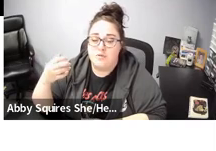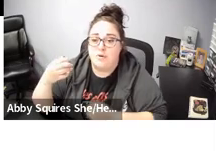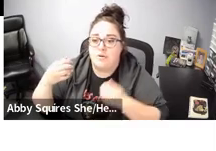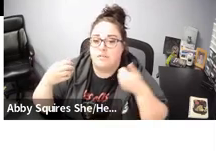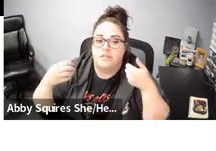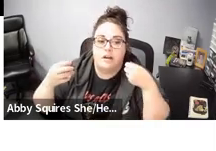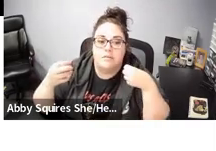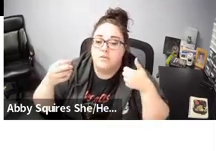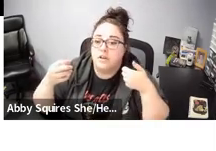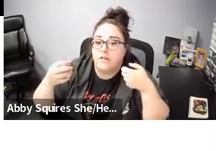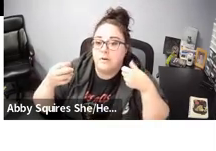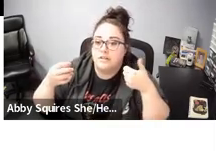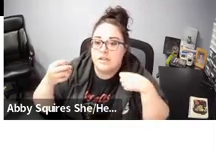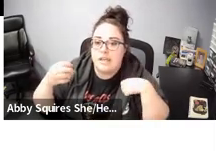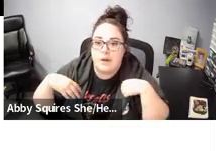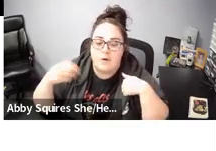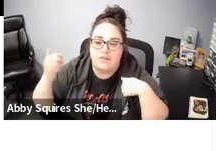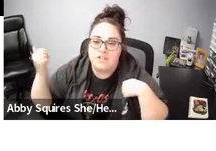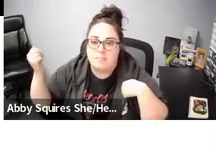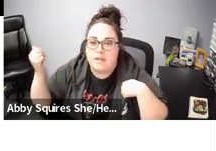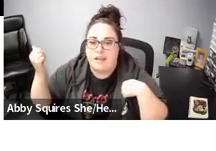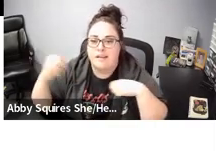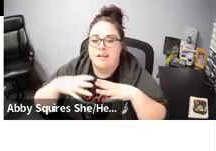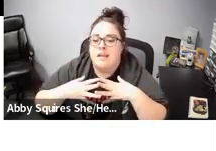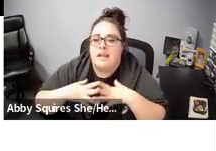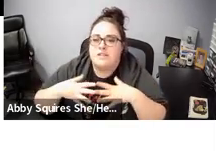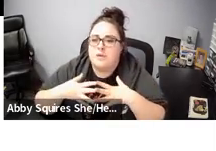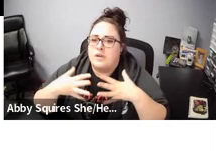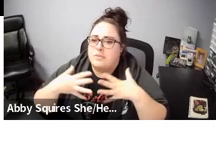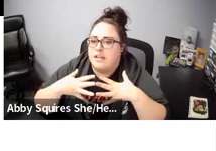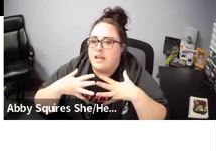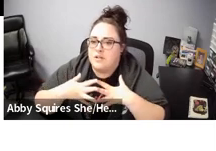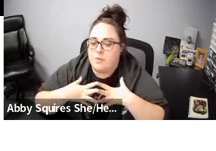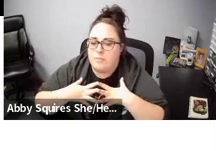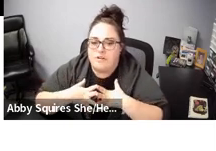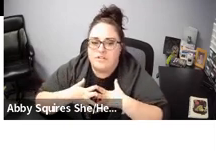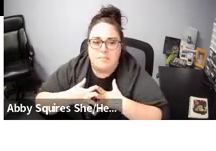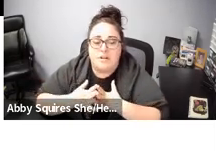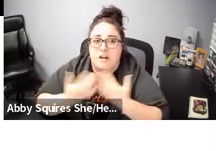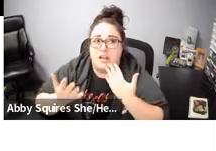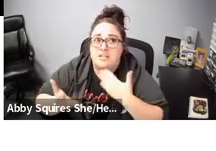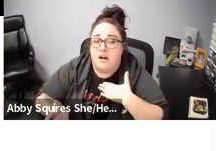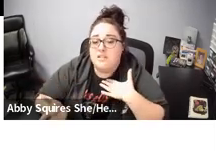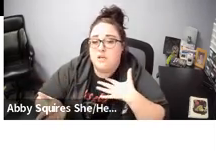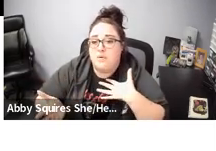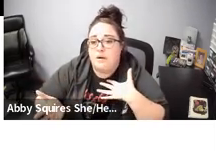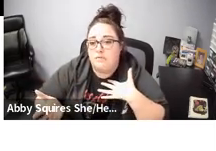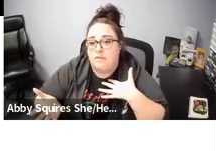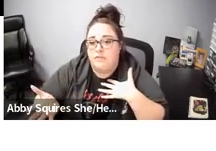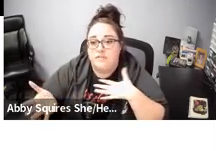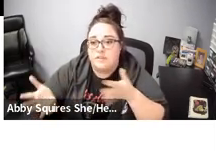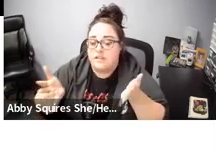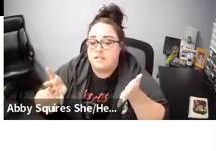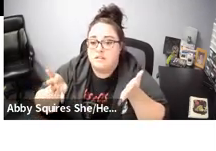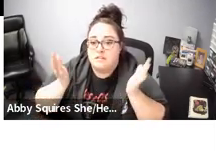like control the moving around and looking or the jumping. And so you can play together as one person, but it's also